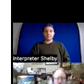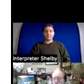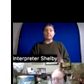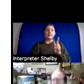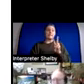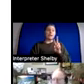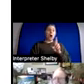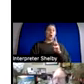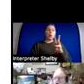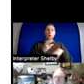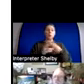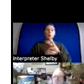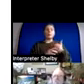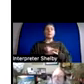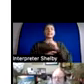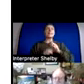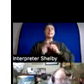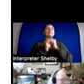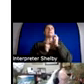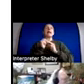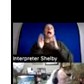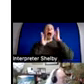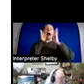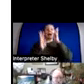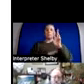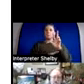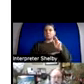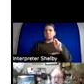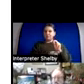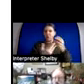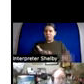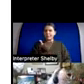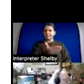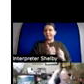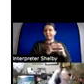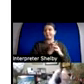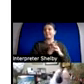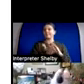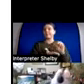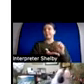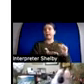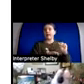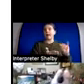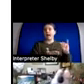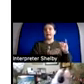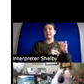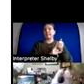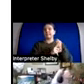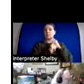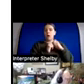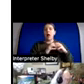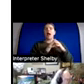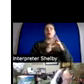sound with that video um um we can just have an ai build the world for us um